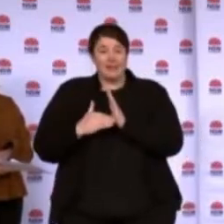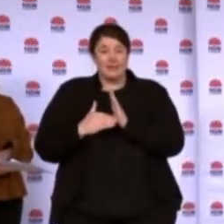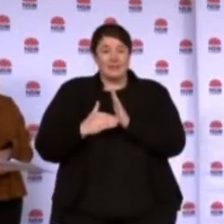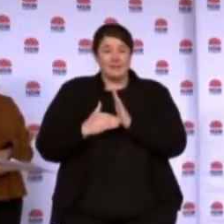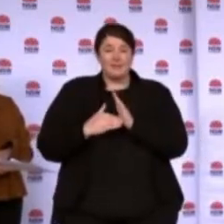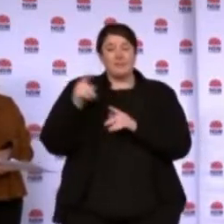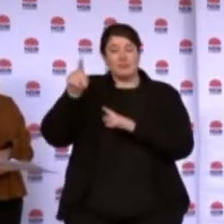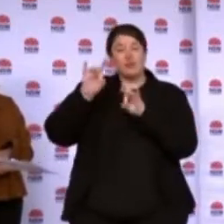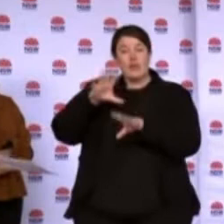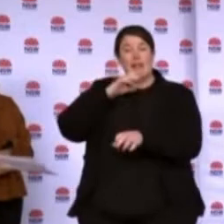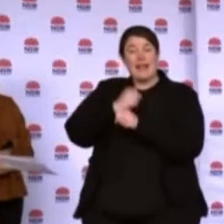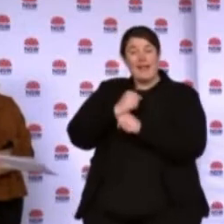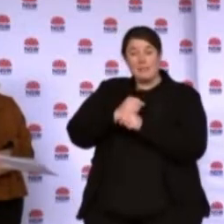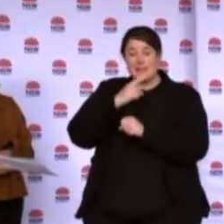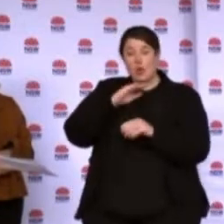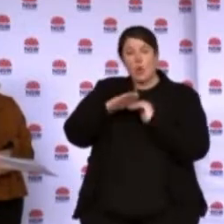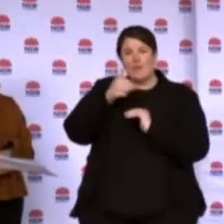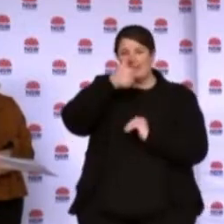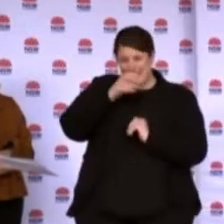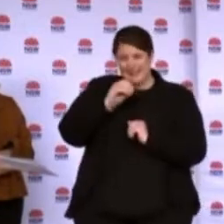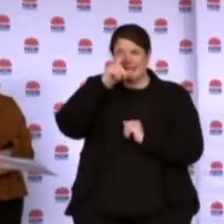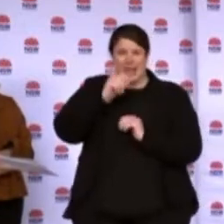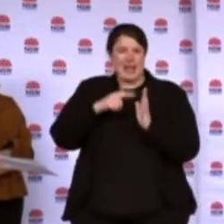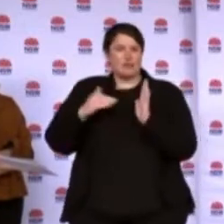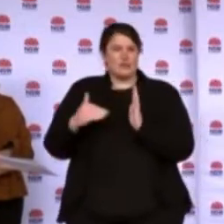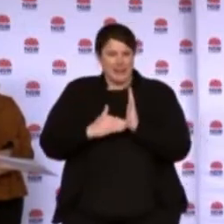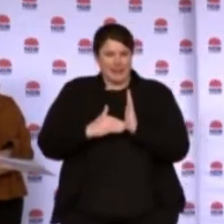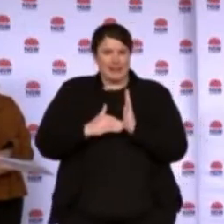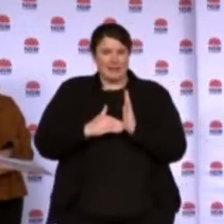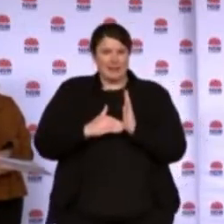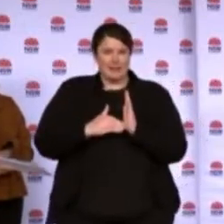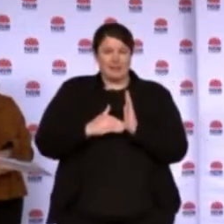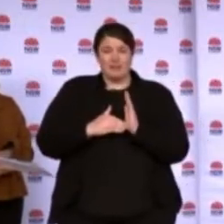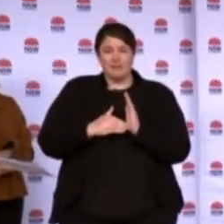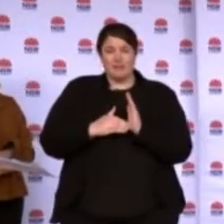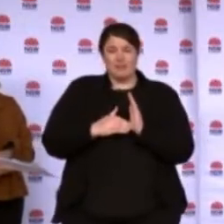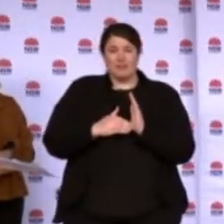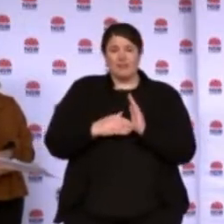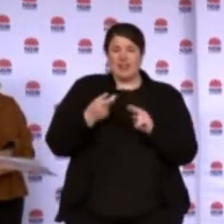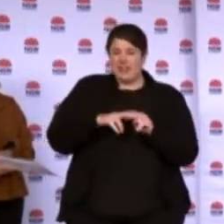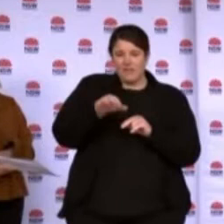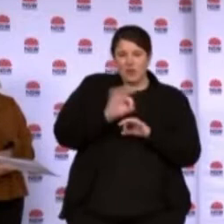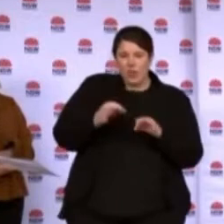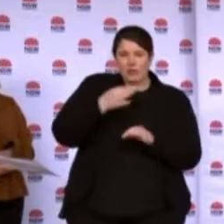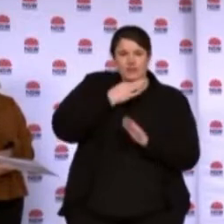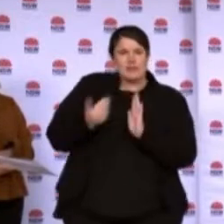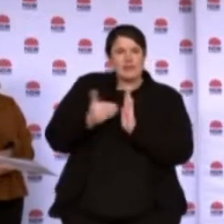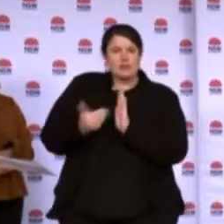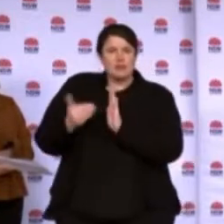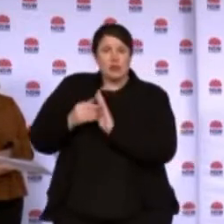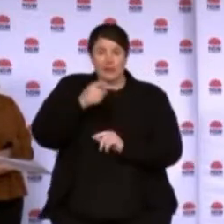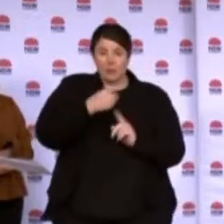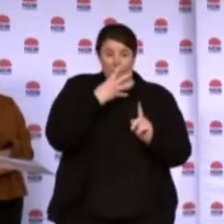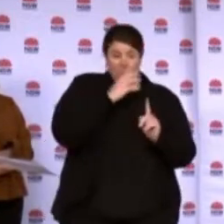or the regulatory advice is that over 60s can get AstraZeneca without any of those risk profiles that were identified. But if you're